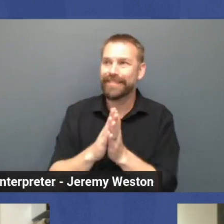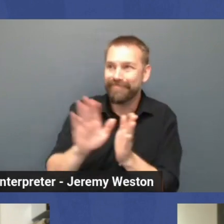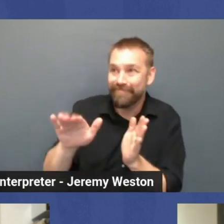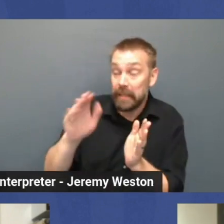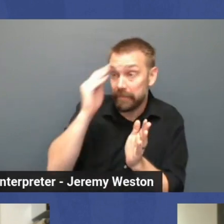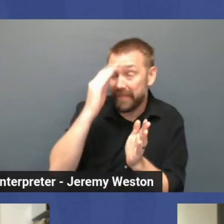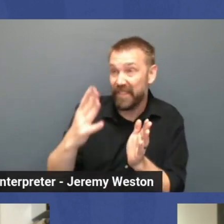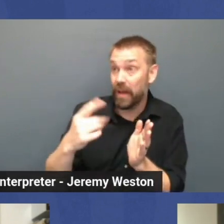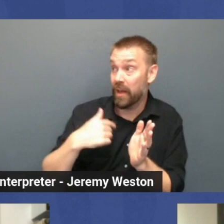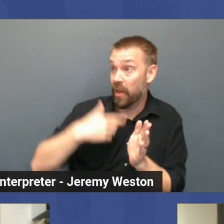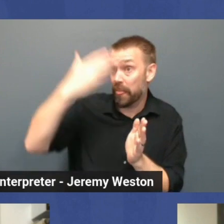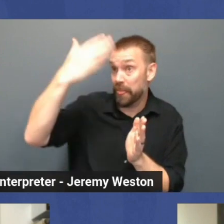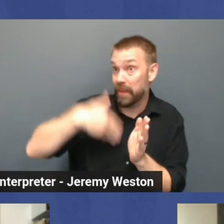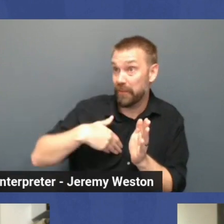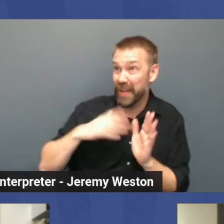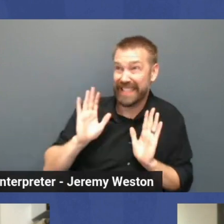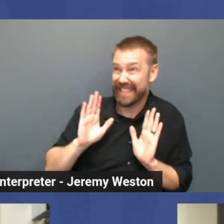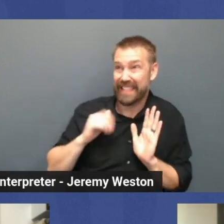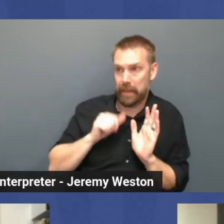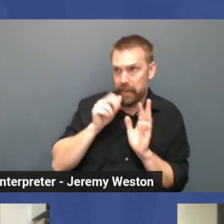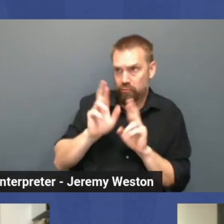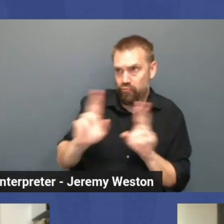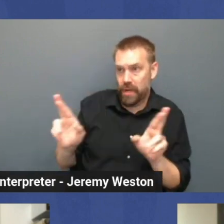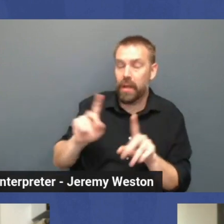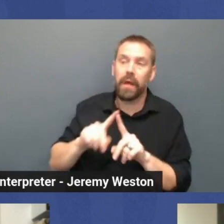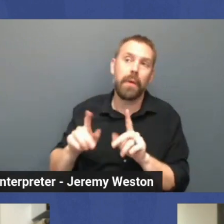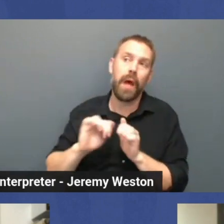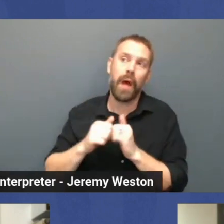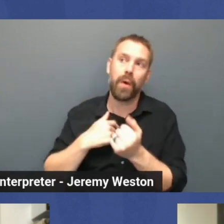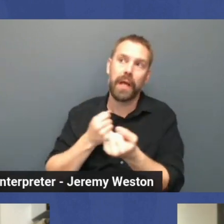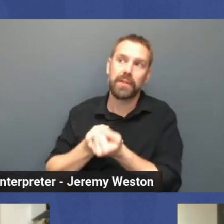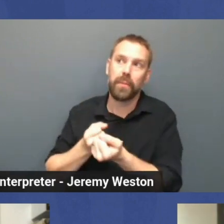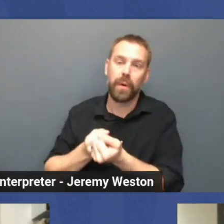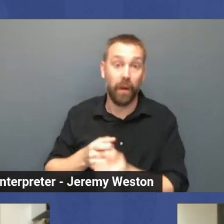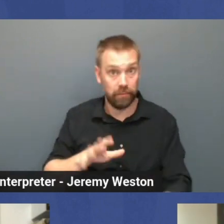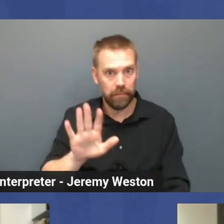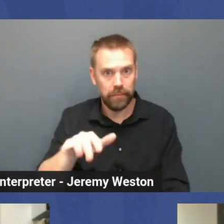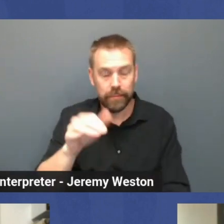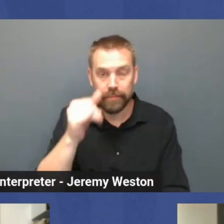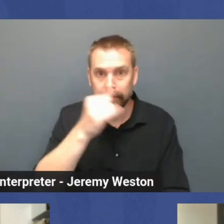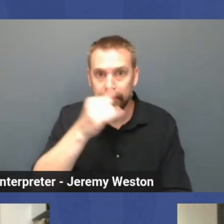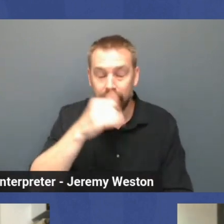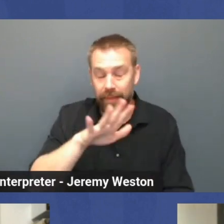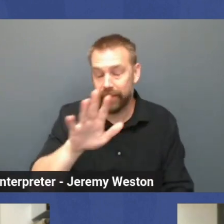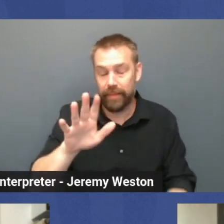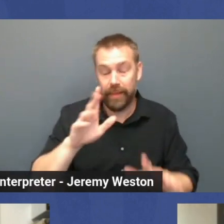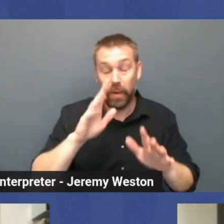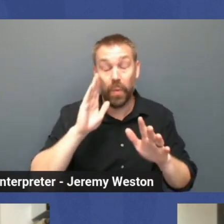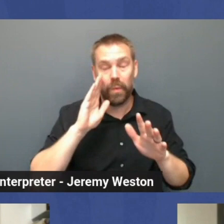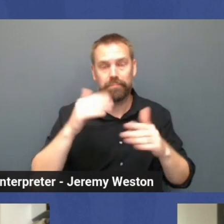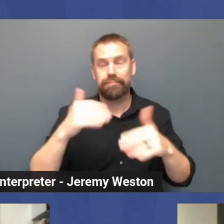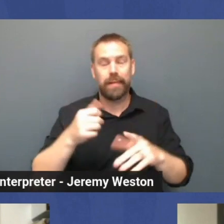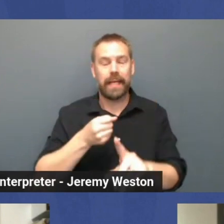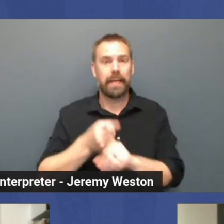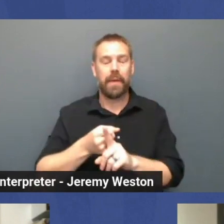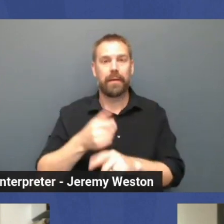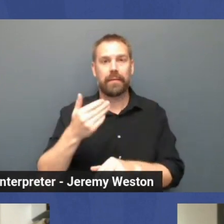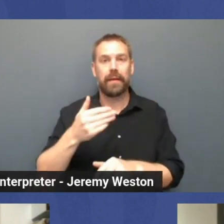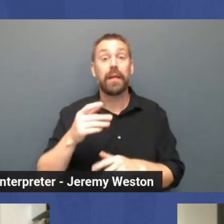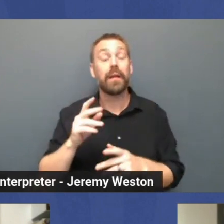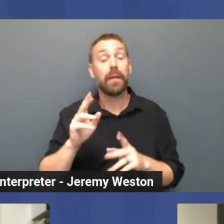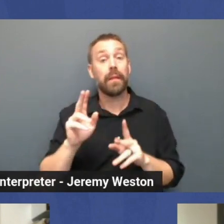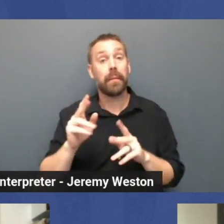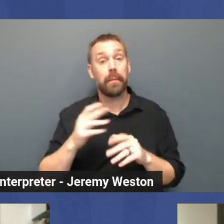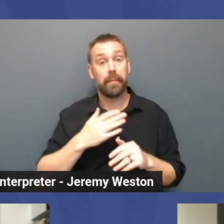lines yet, but what can I do to help you and support you? You would not believe how far that goes. I have people in my life who have